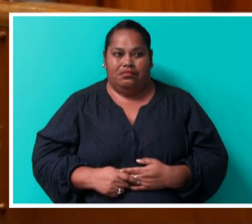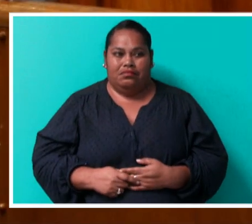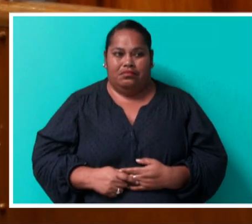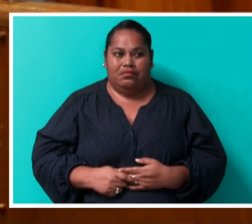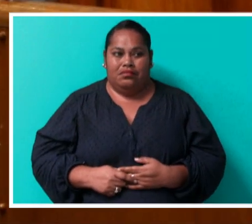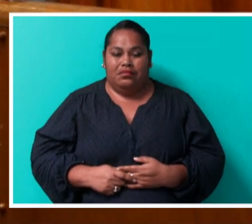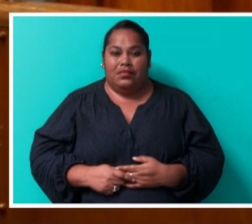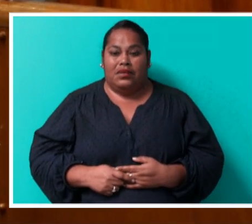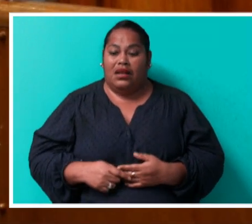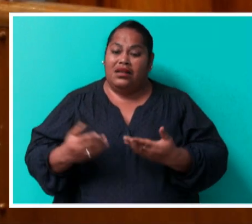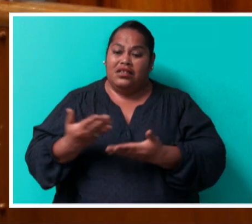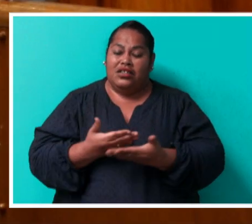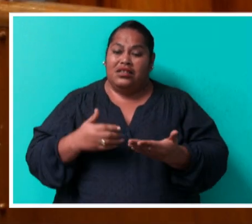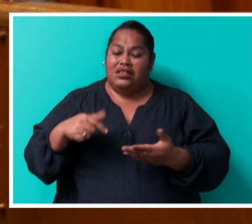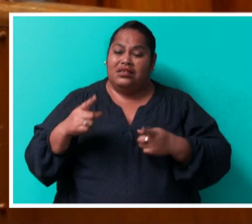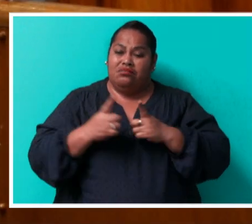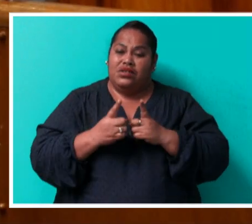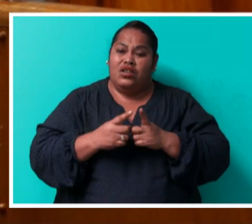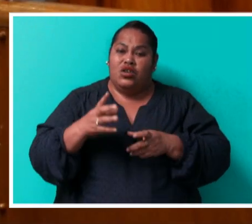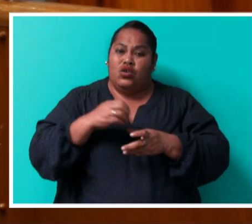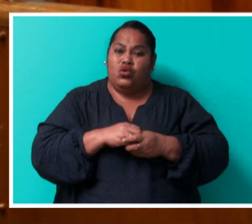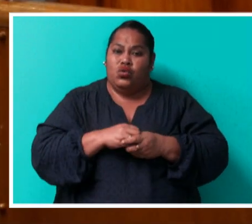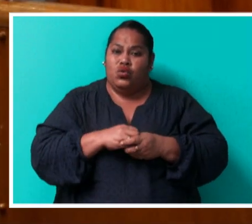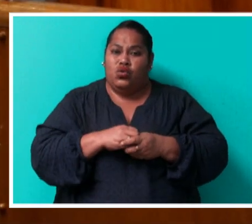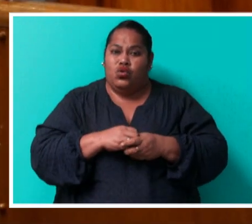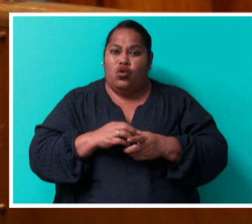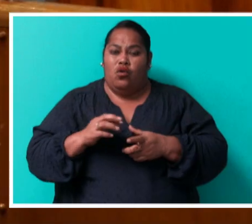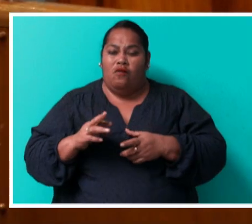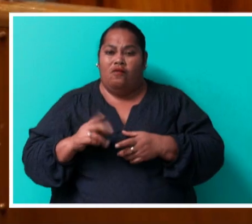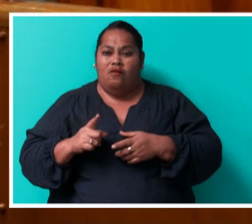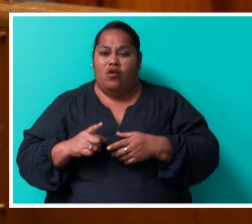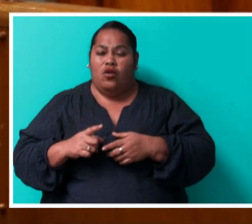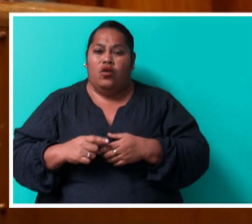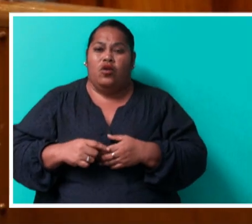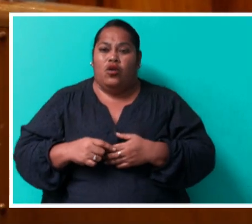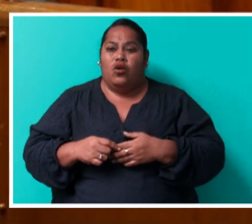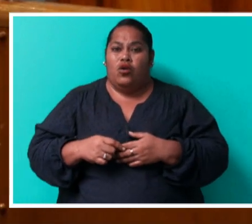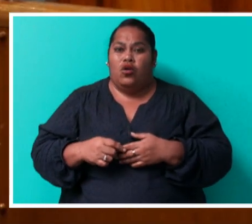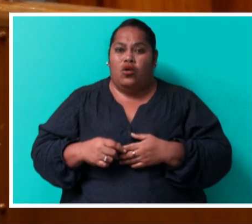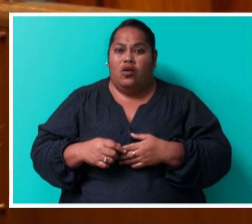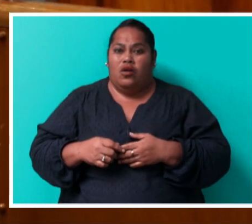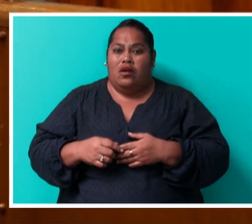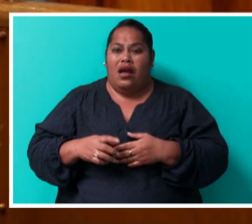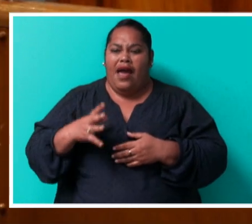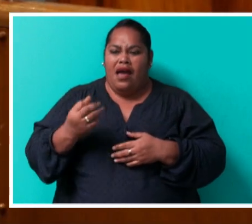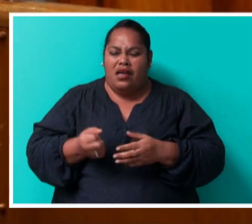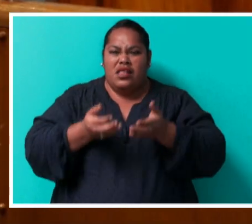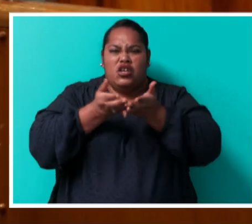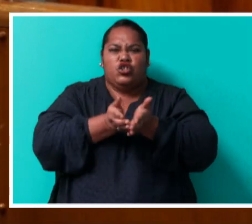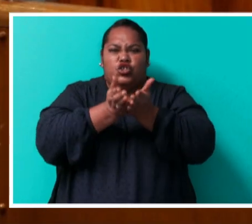Discussions in this meeting included the megaport construction and reviving the shipbuilding industry in